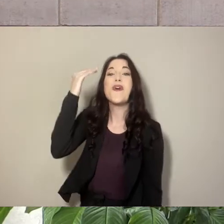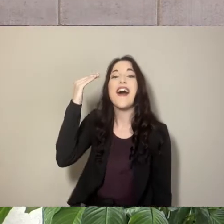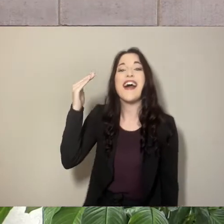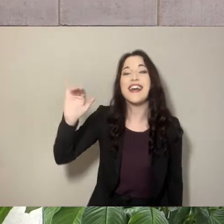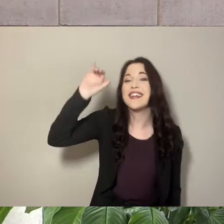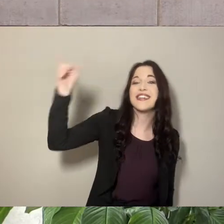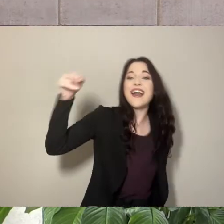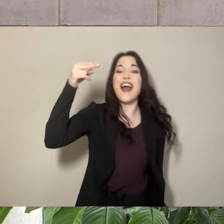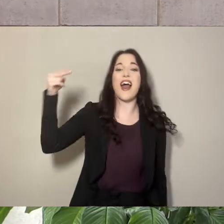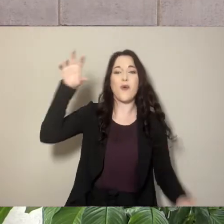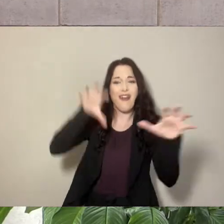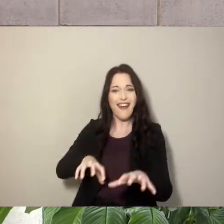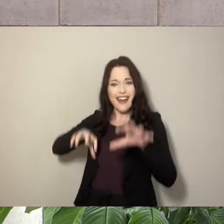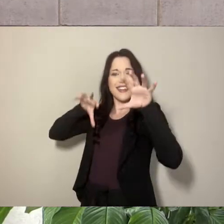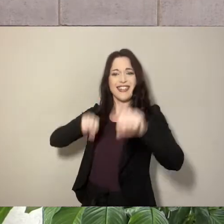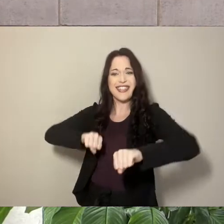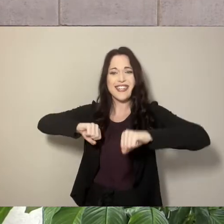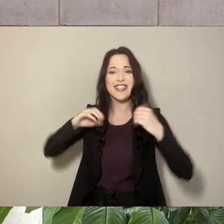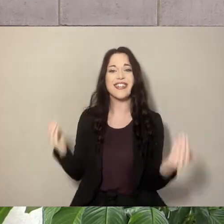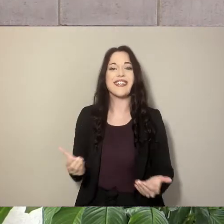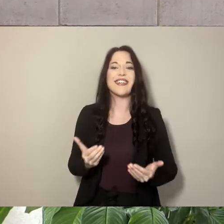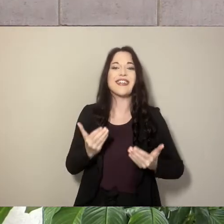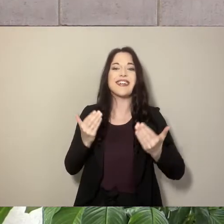is in this temple. Because the Lord is in the temple.